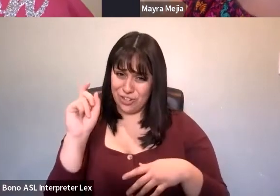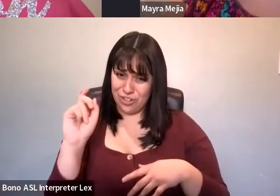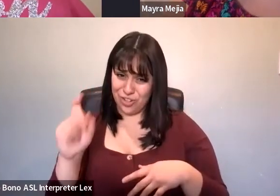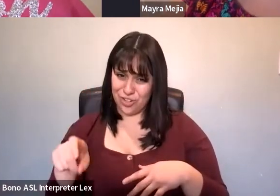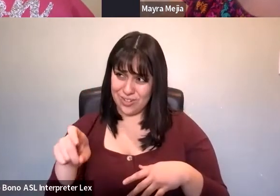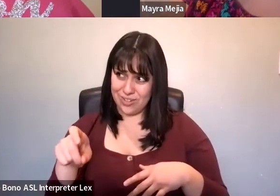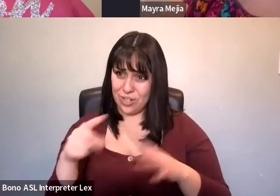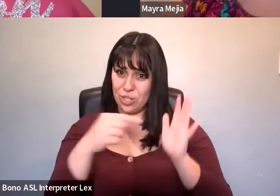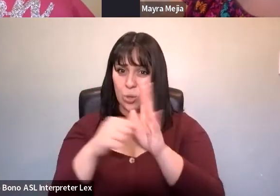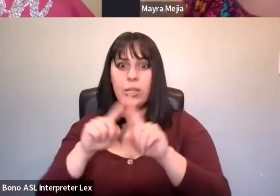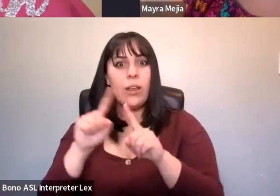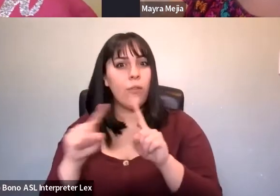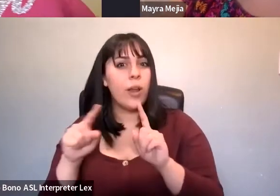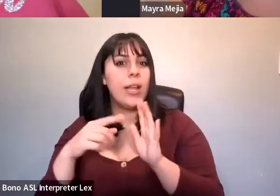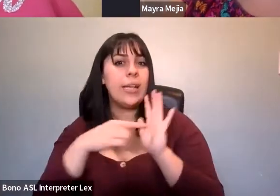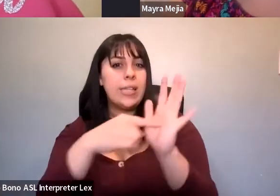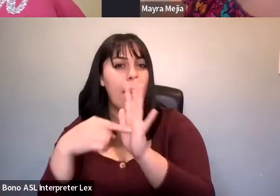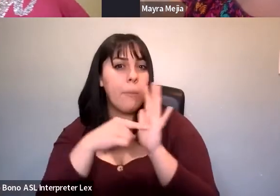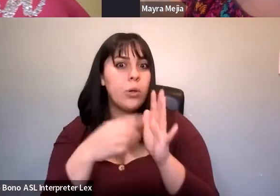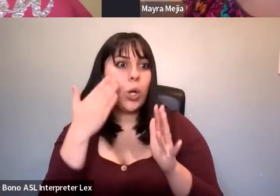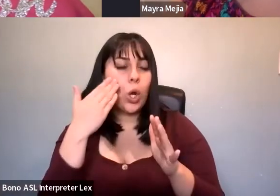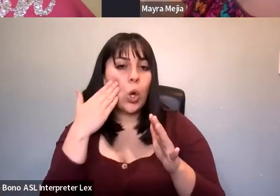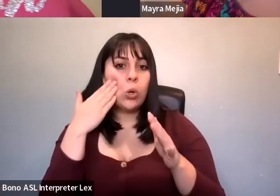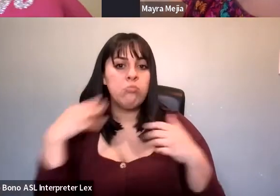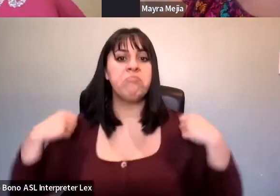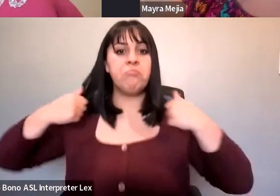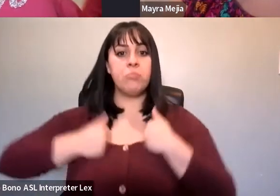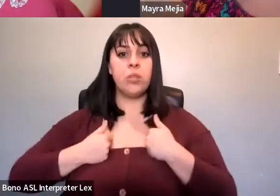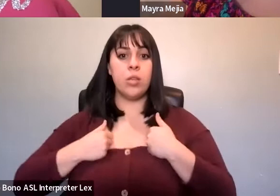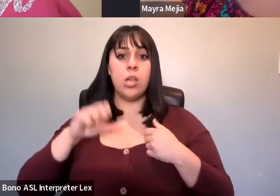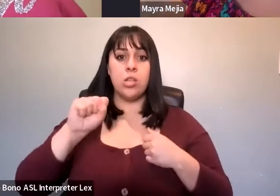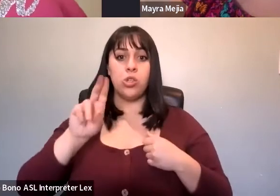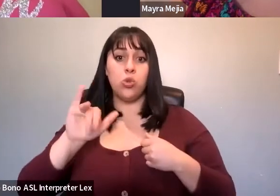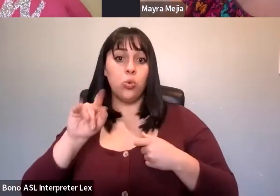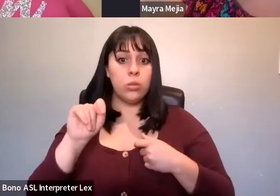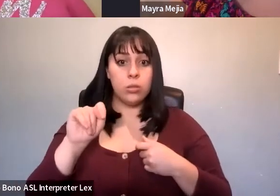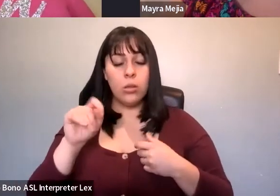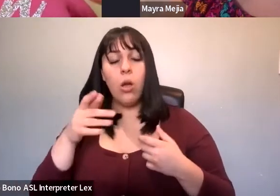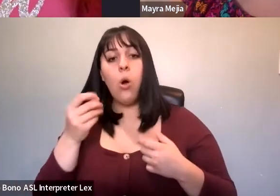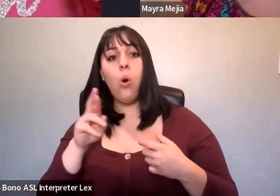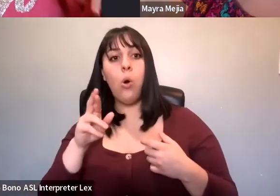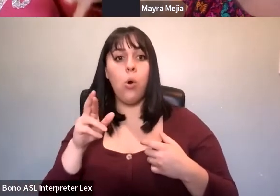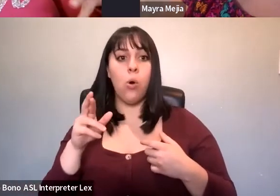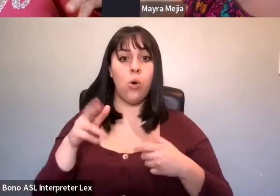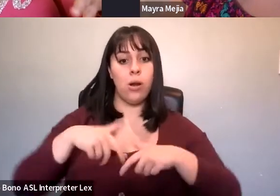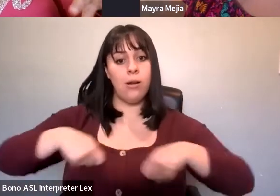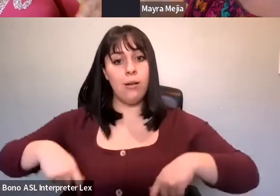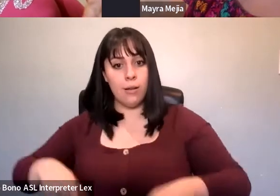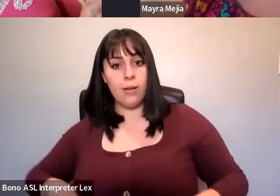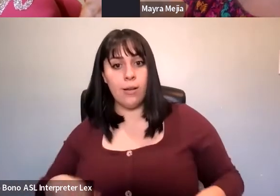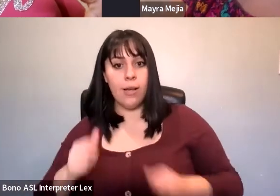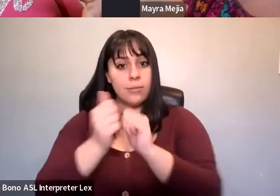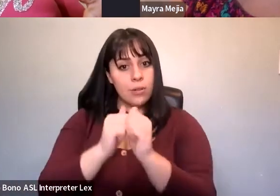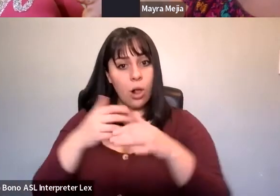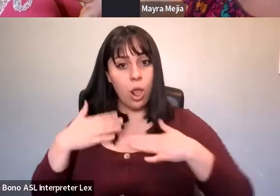or, the activists are out there, or just, why does it always have to be something shocking?